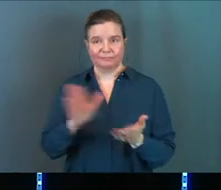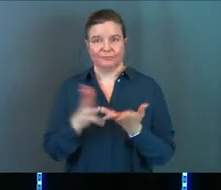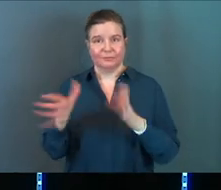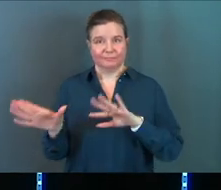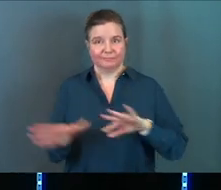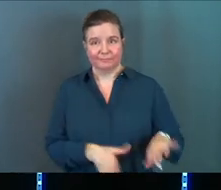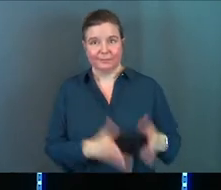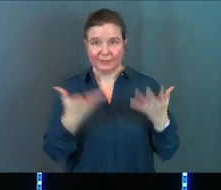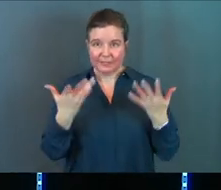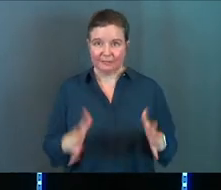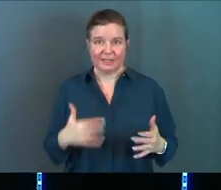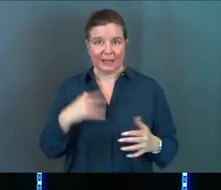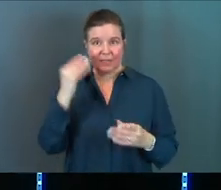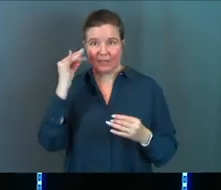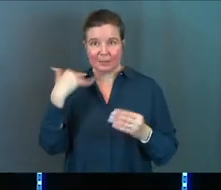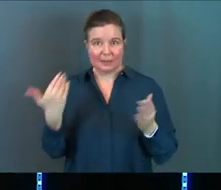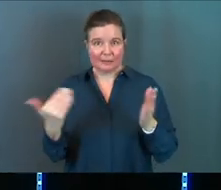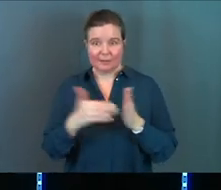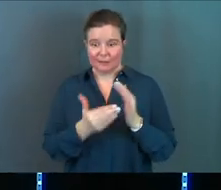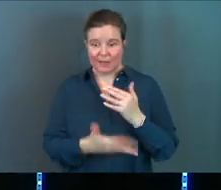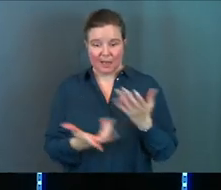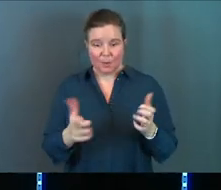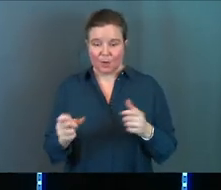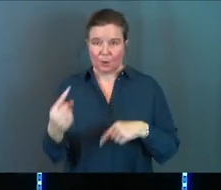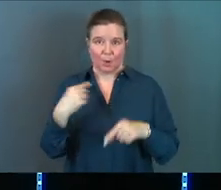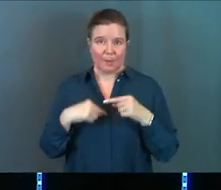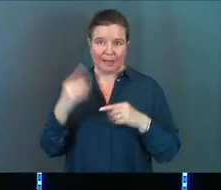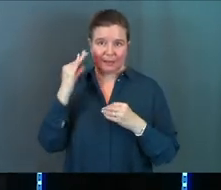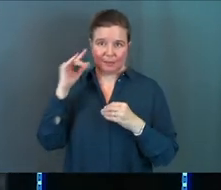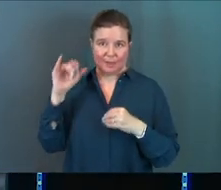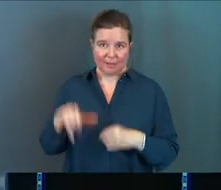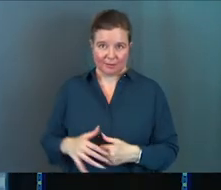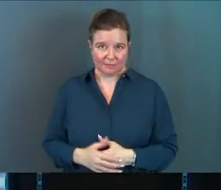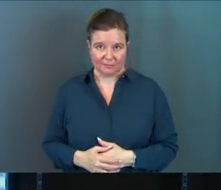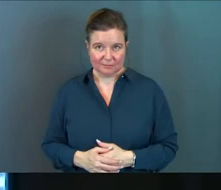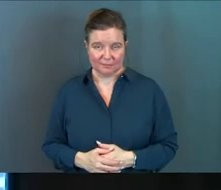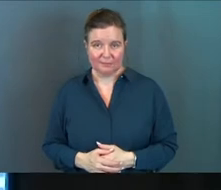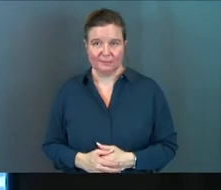on parenting and just be done with this and not think about this anymore. Because I don't want to go back and think about that.